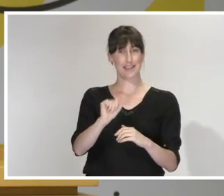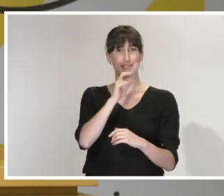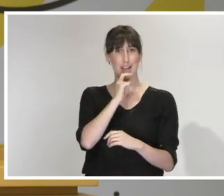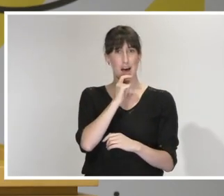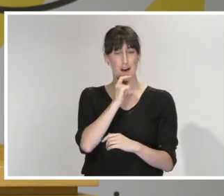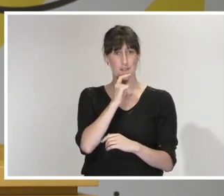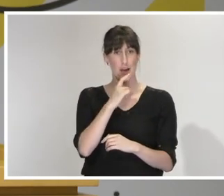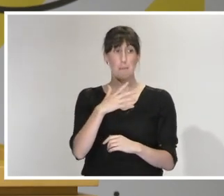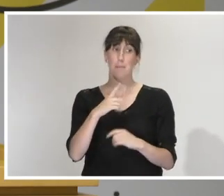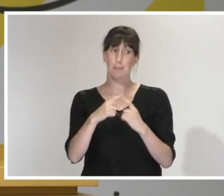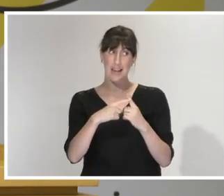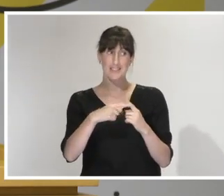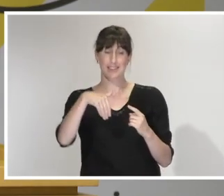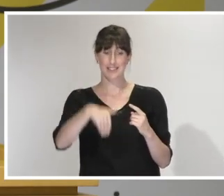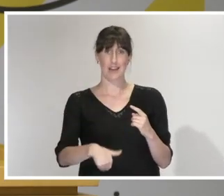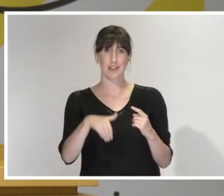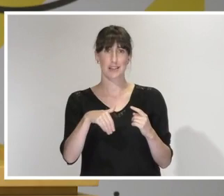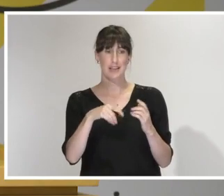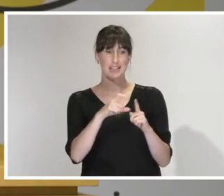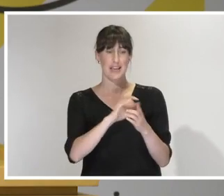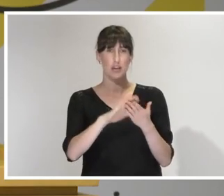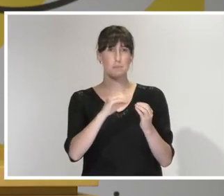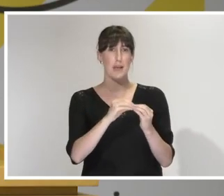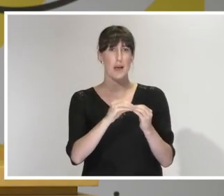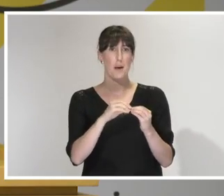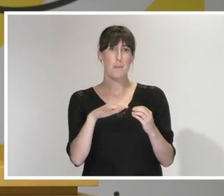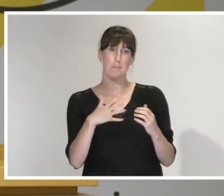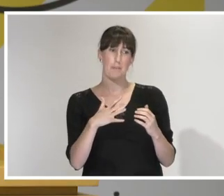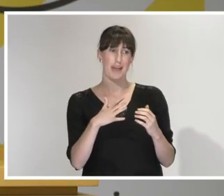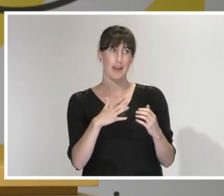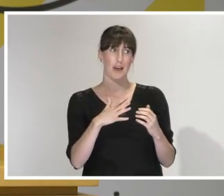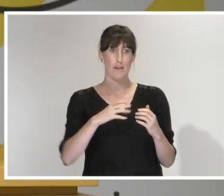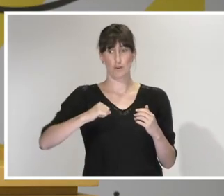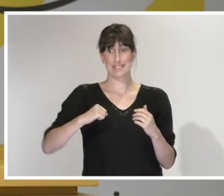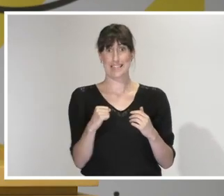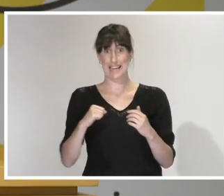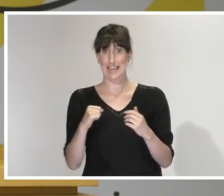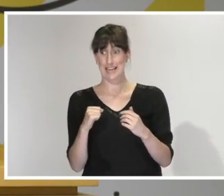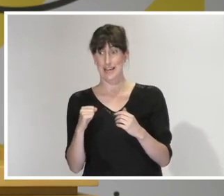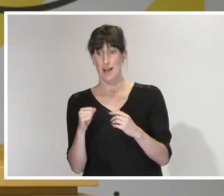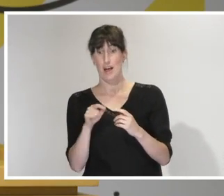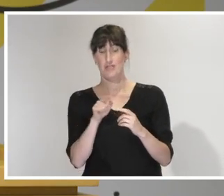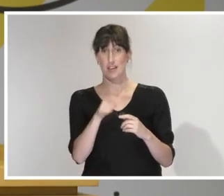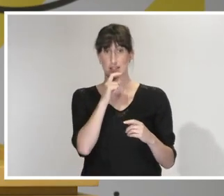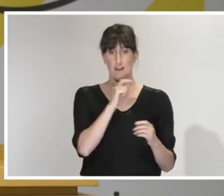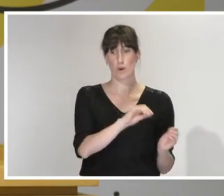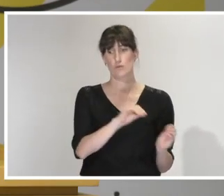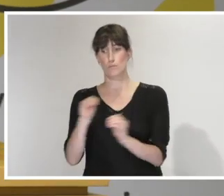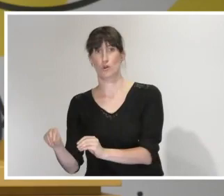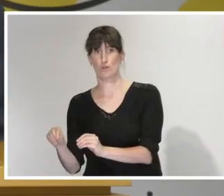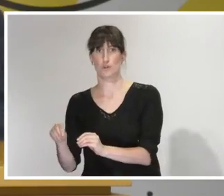Southern DHB will be looking at if they need to provide other staff from Dunedin to support them at the moment. Okay, thank you everyone.